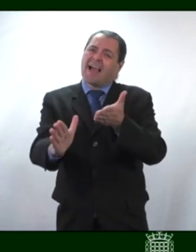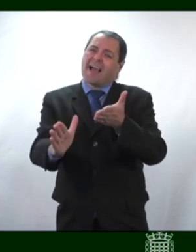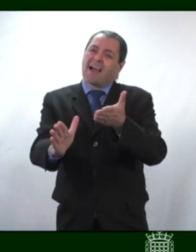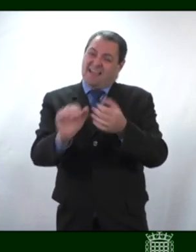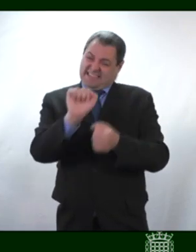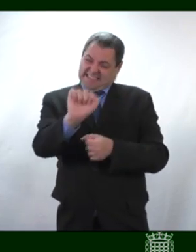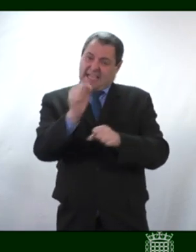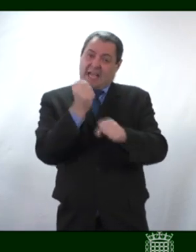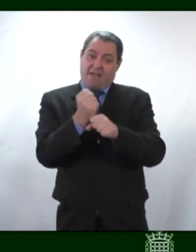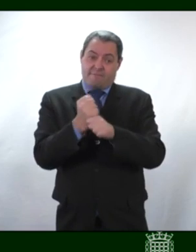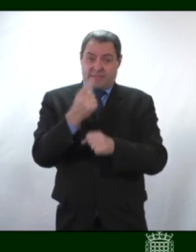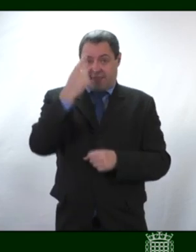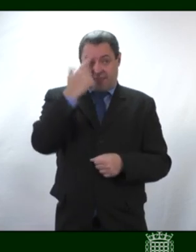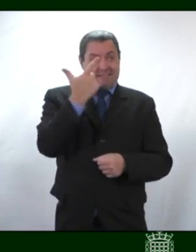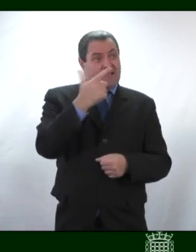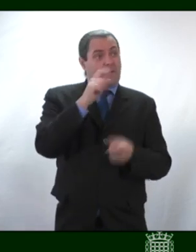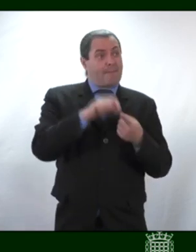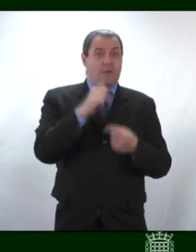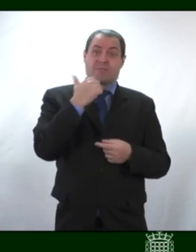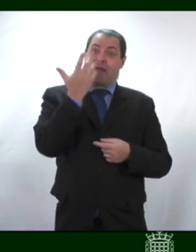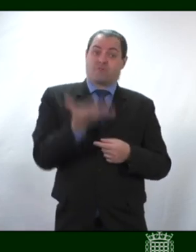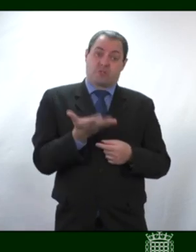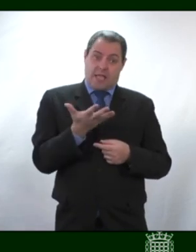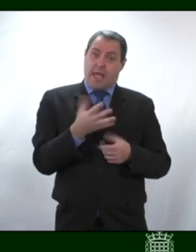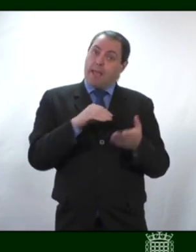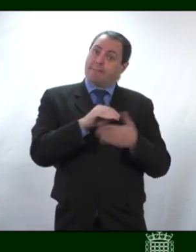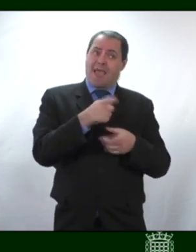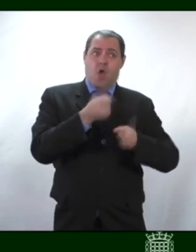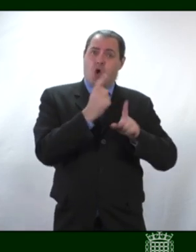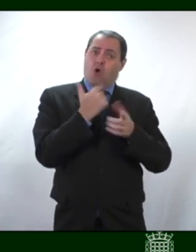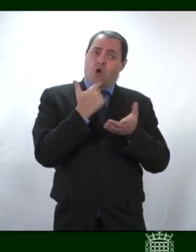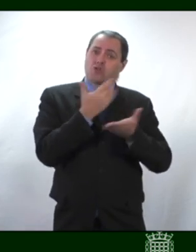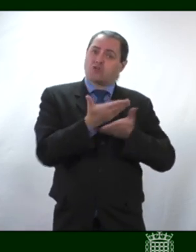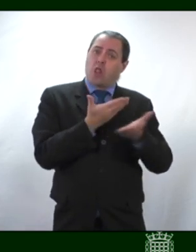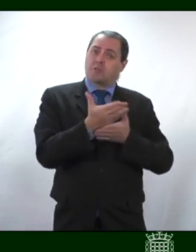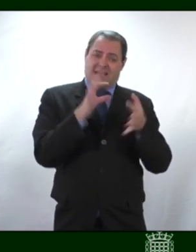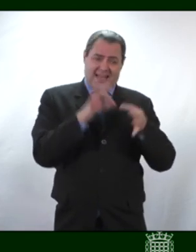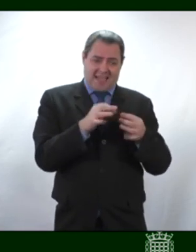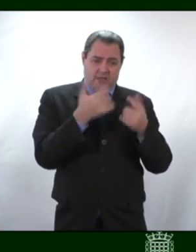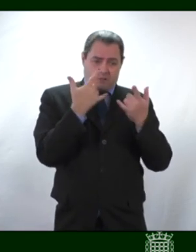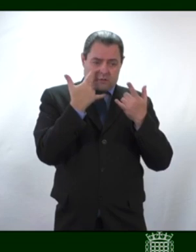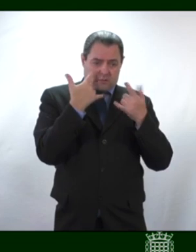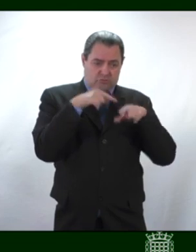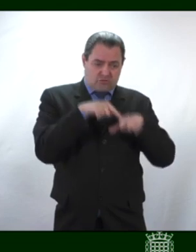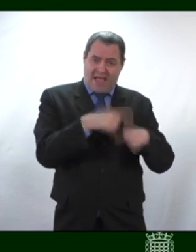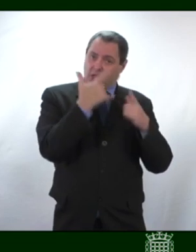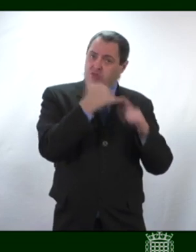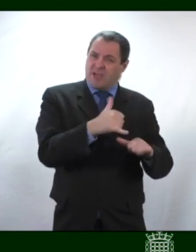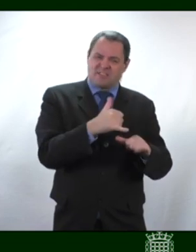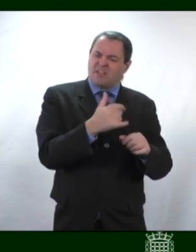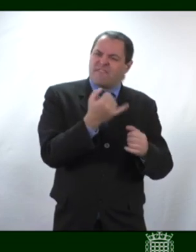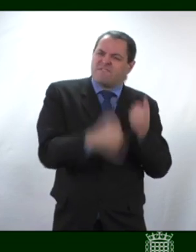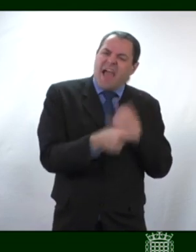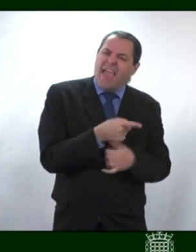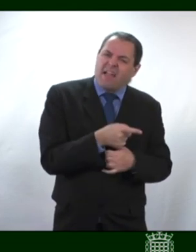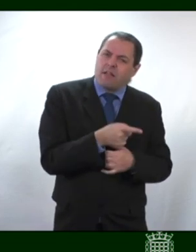a day is an adequate amount to pay consultants to work on his failing track and trace programme, but that £8